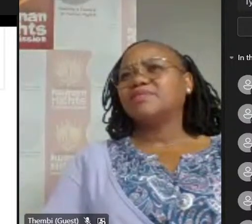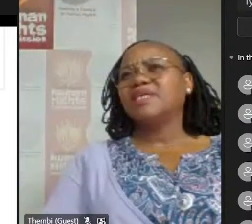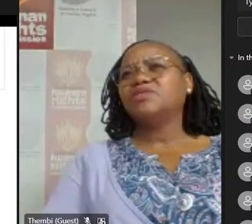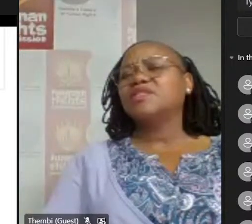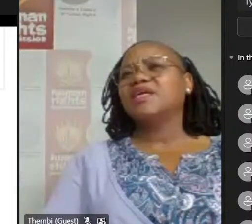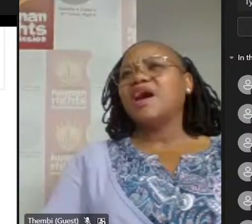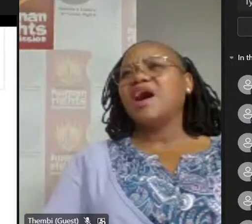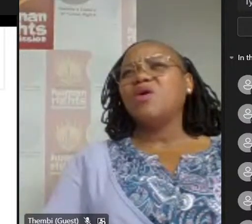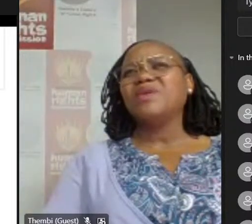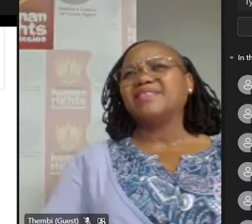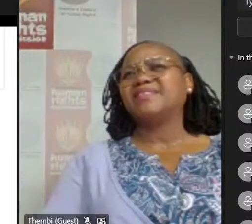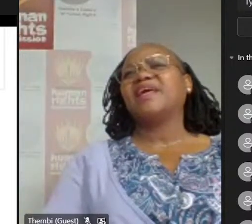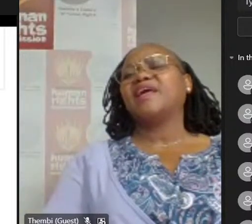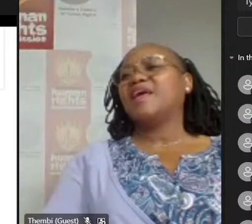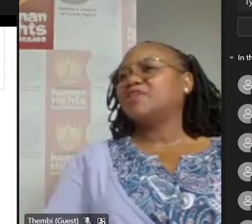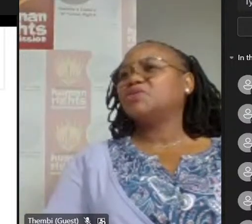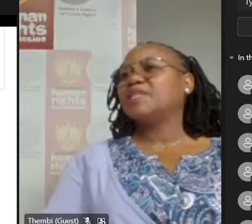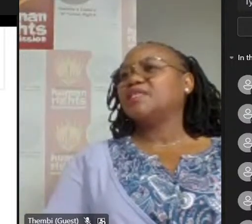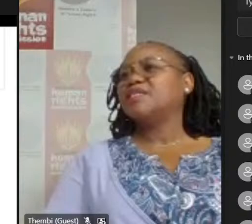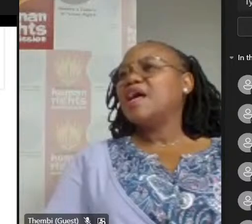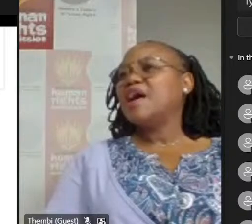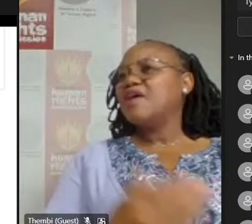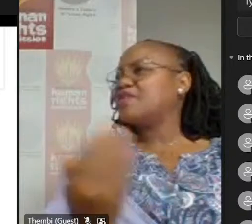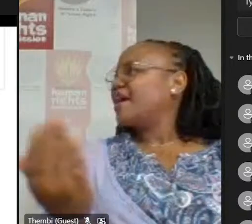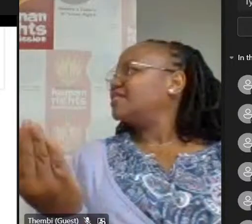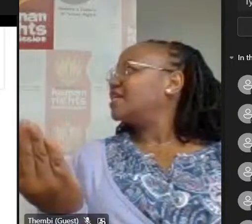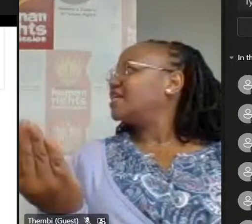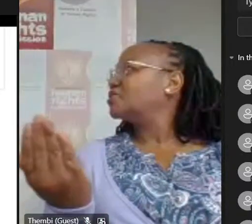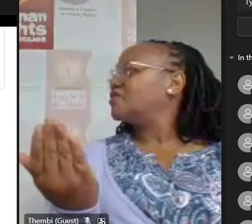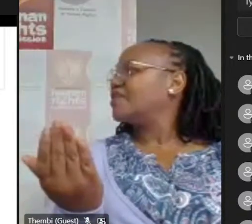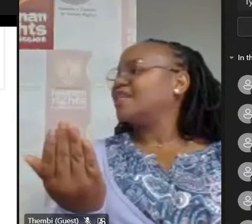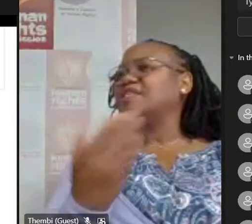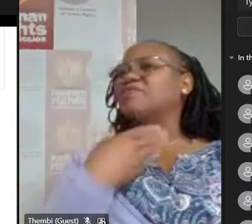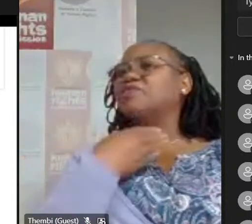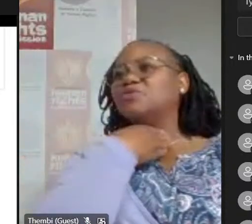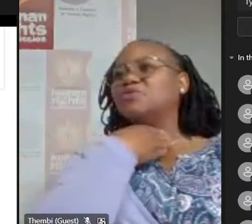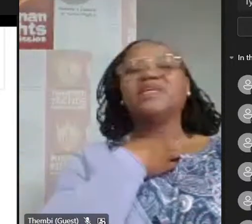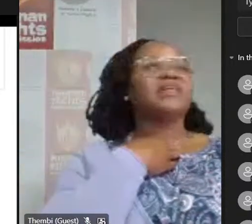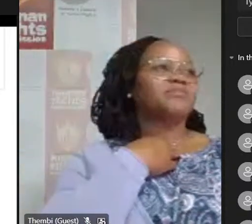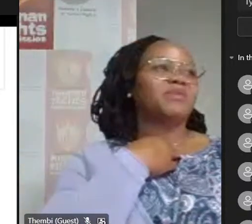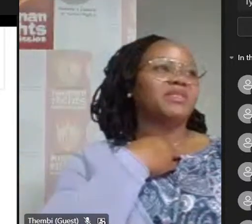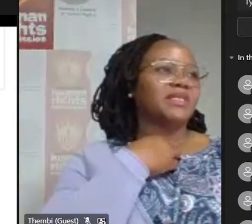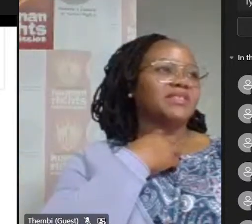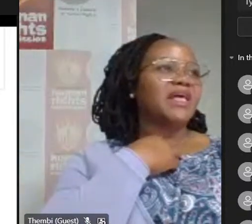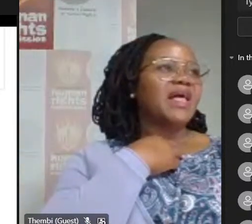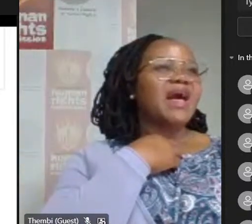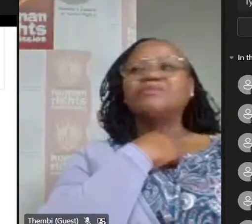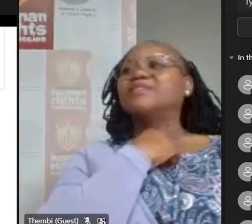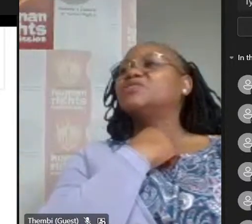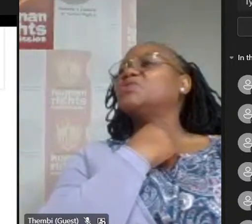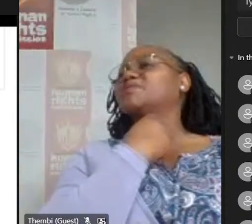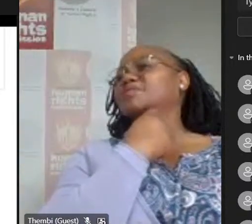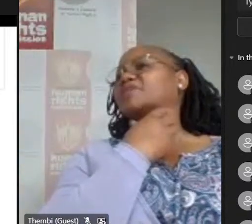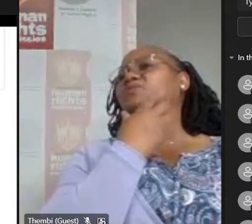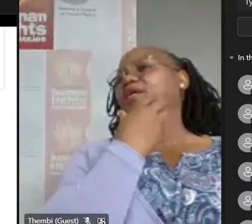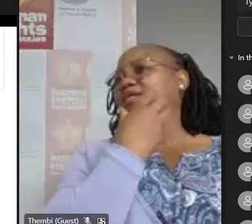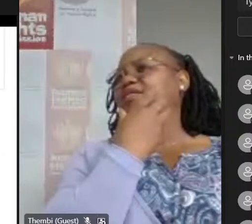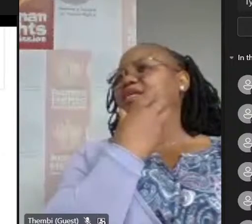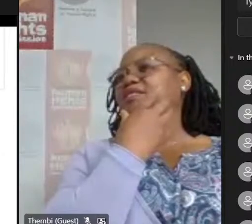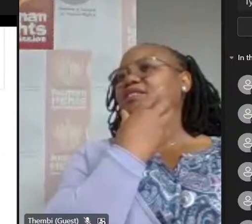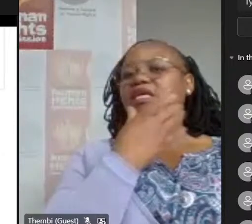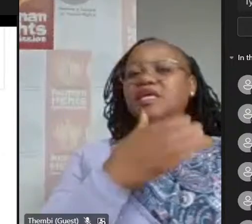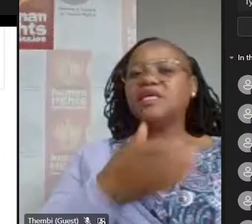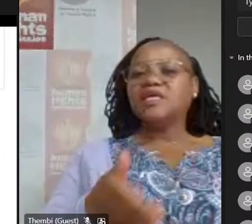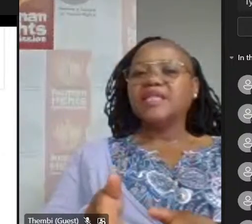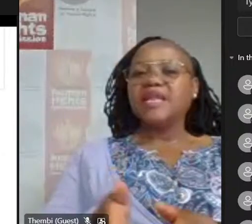I'm trying to think, how does hair add to that? I think I touched on the fact that even to me, it doesn't make sense. I'm still trying to